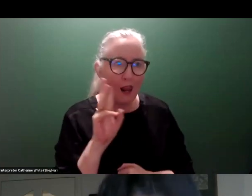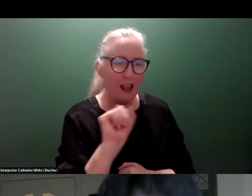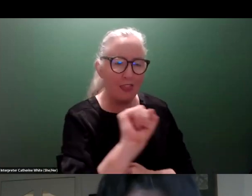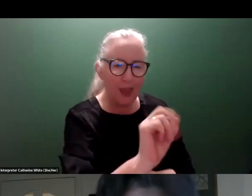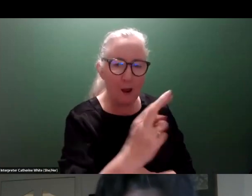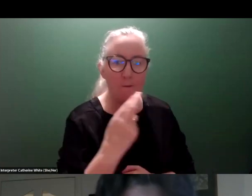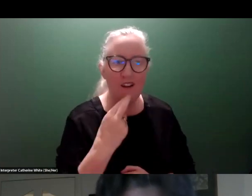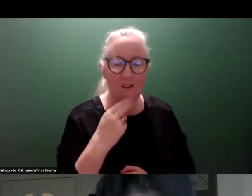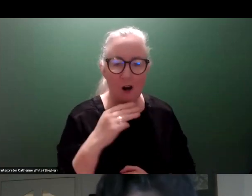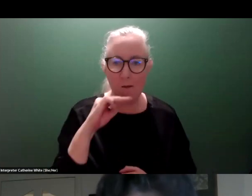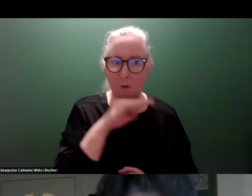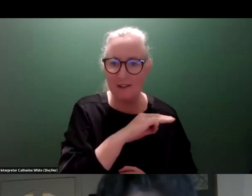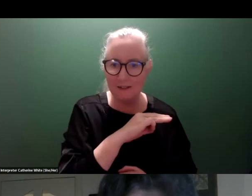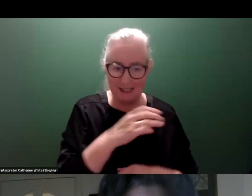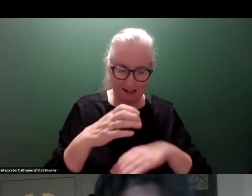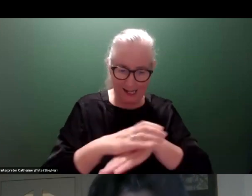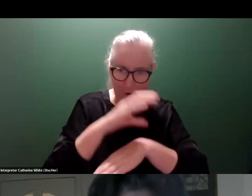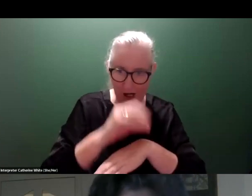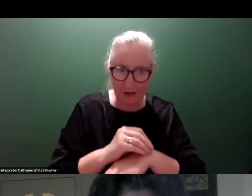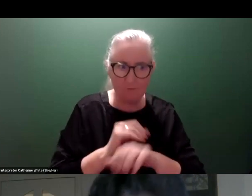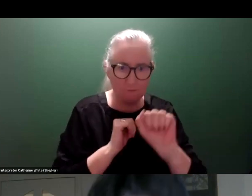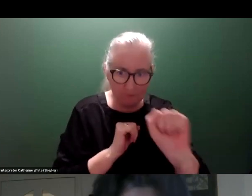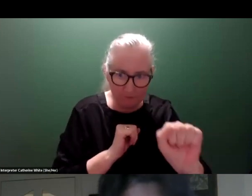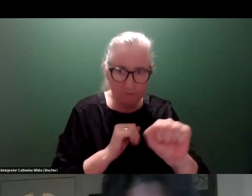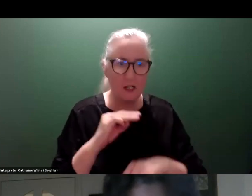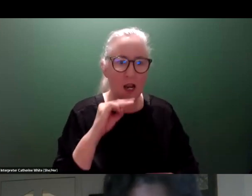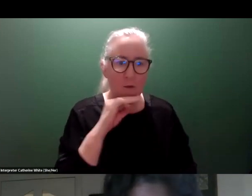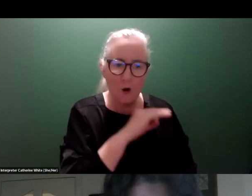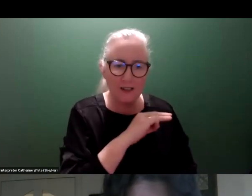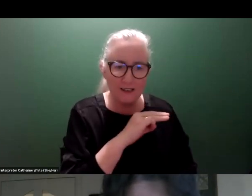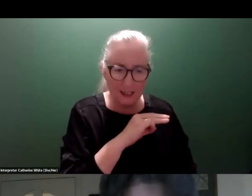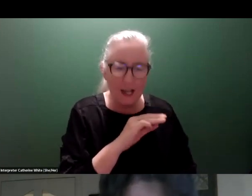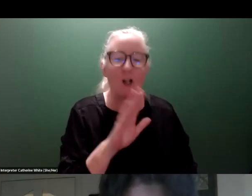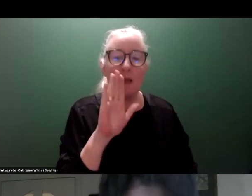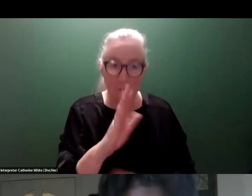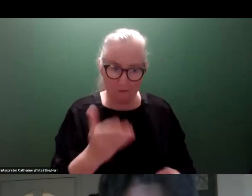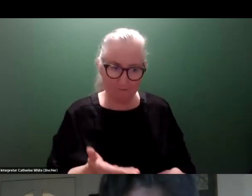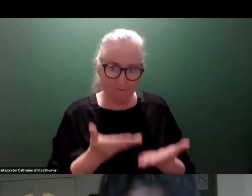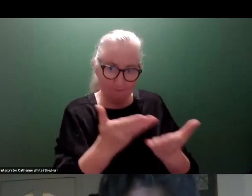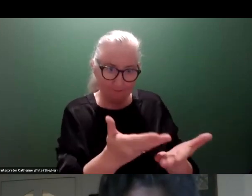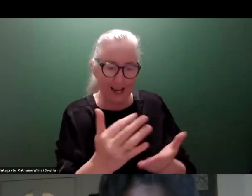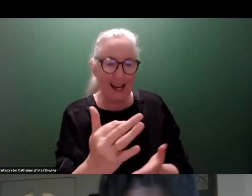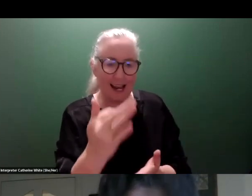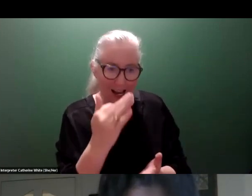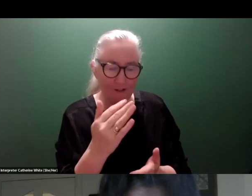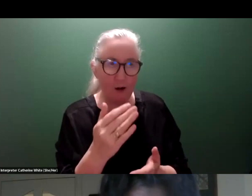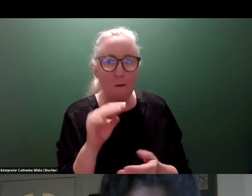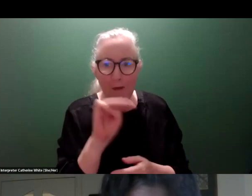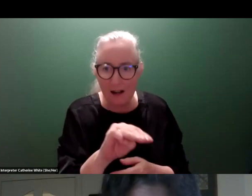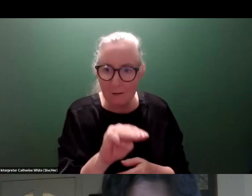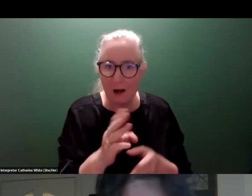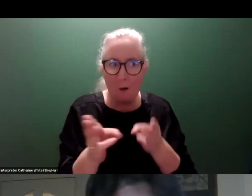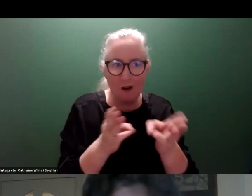They continue to be important, and effect must be given to them if it's possible and practicable to do